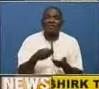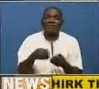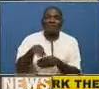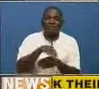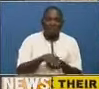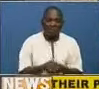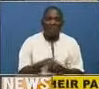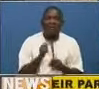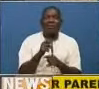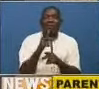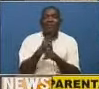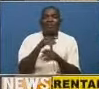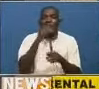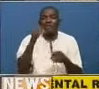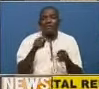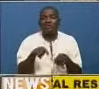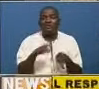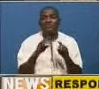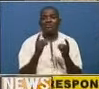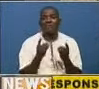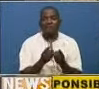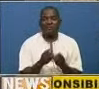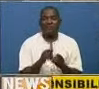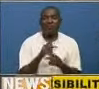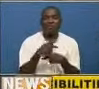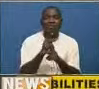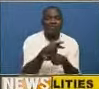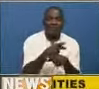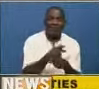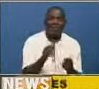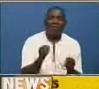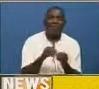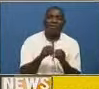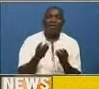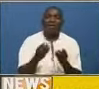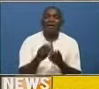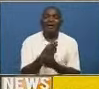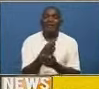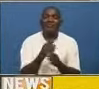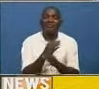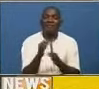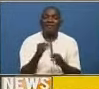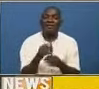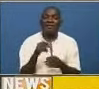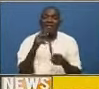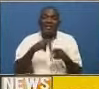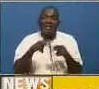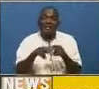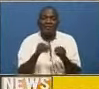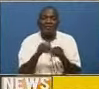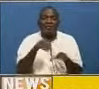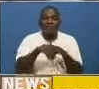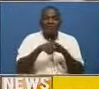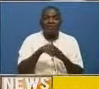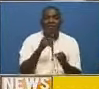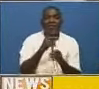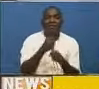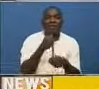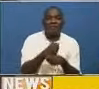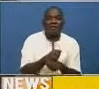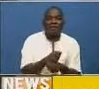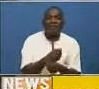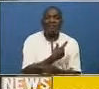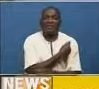over a parent stock farm to the department for production of pathogen-free eggs, a key input in manufacturing of